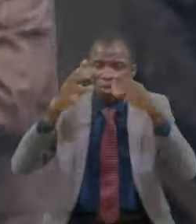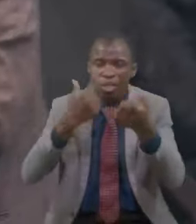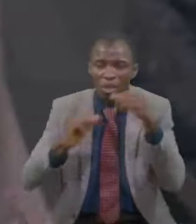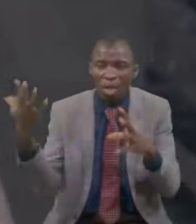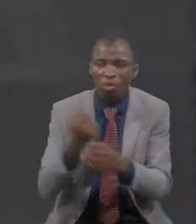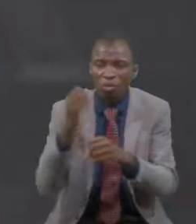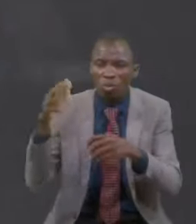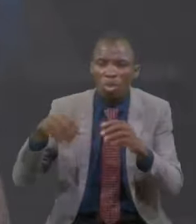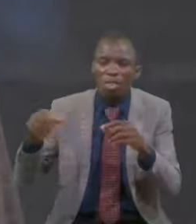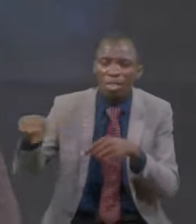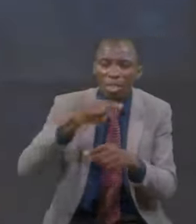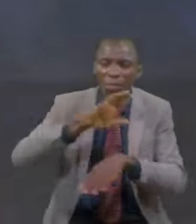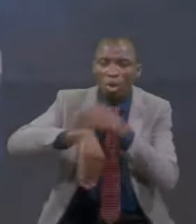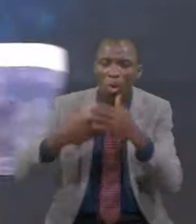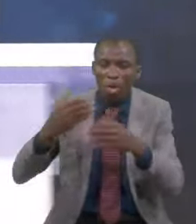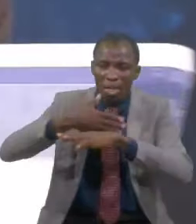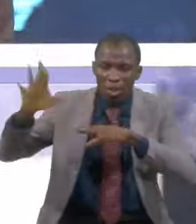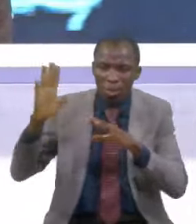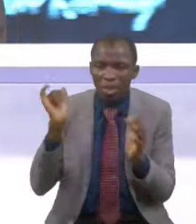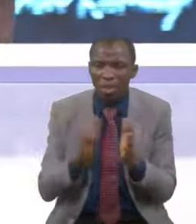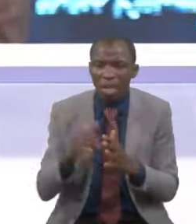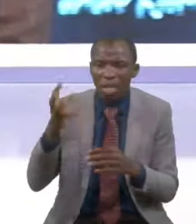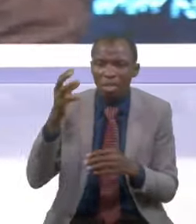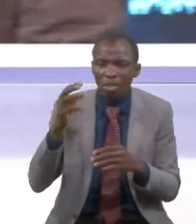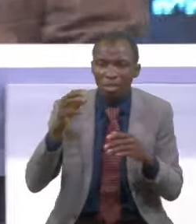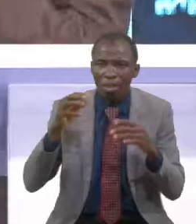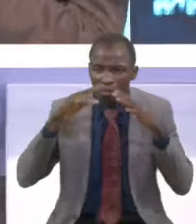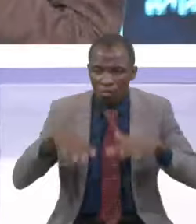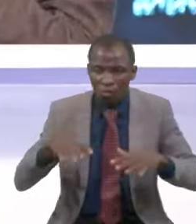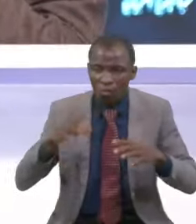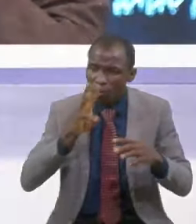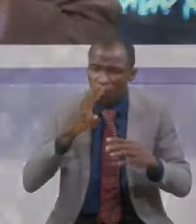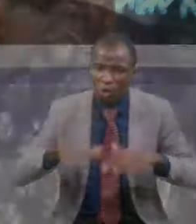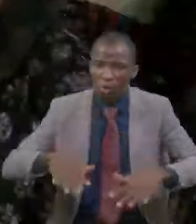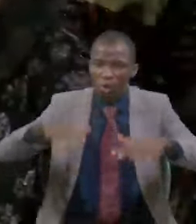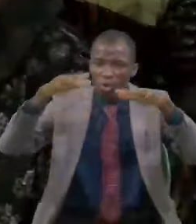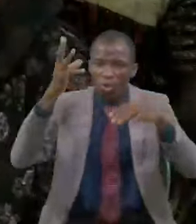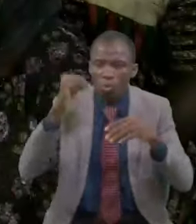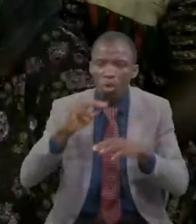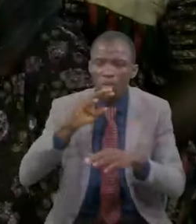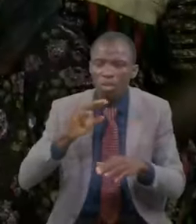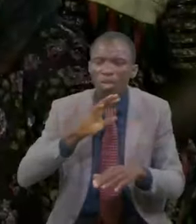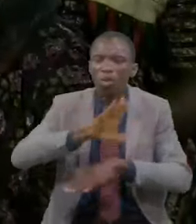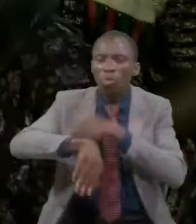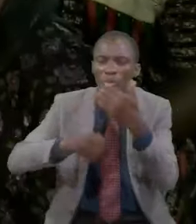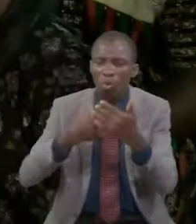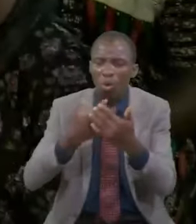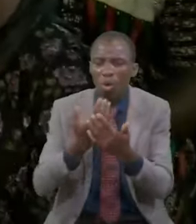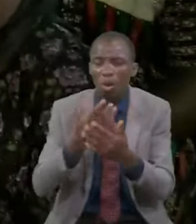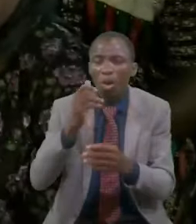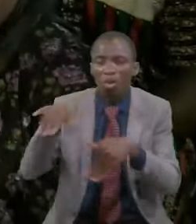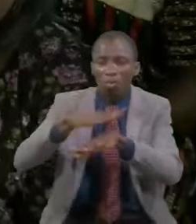flood was worldwide, universal. It was the judgment of